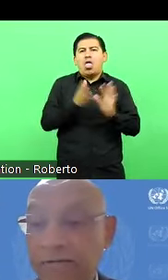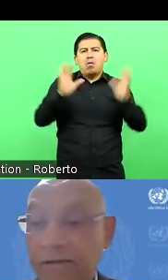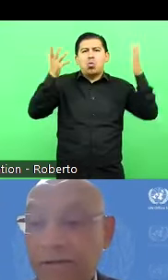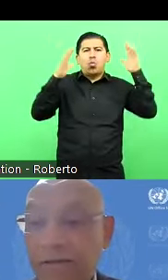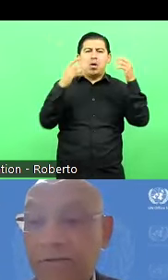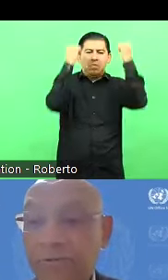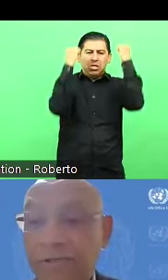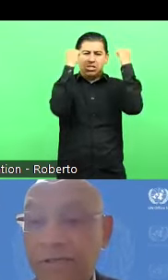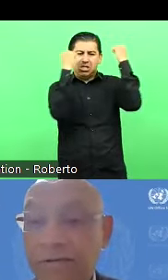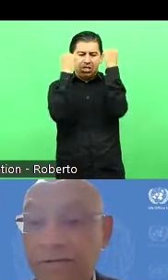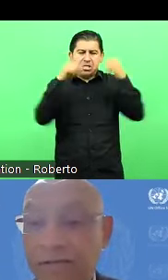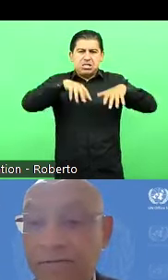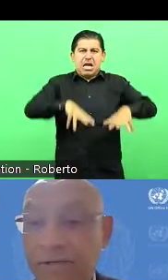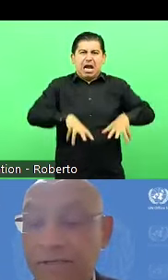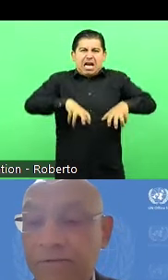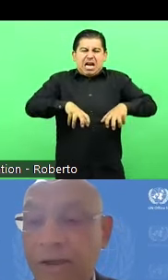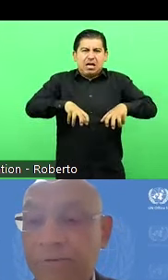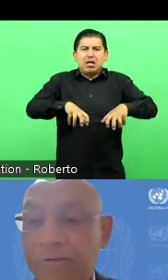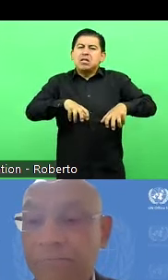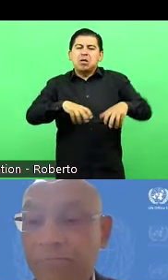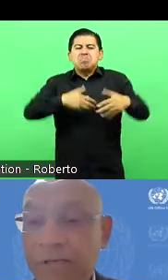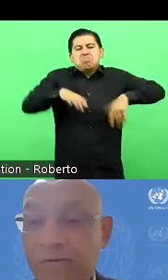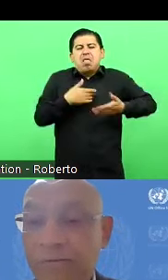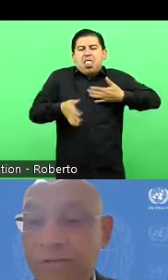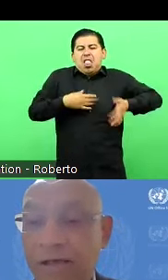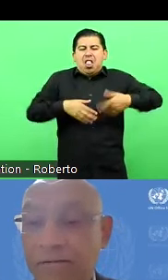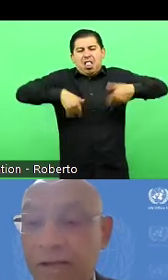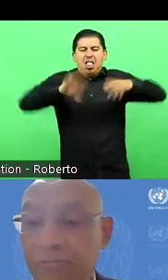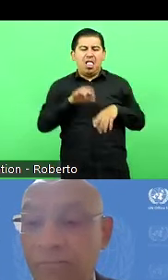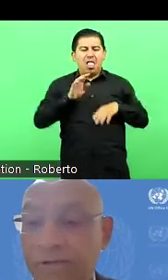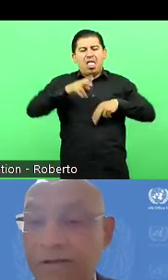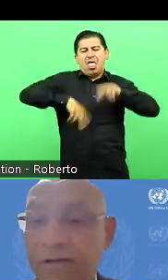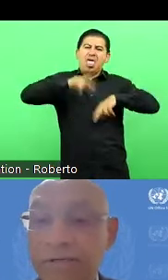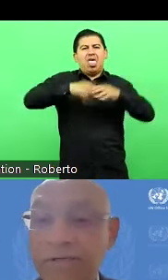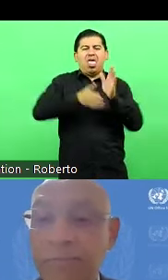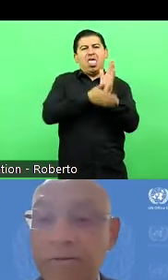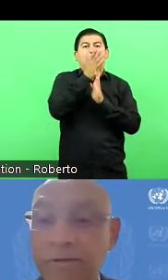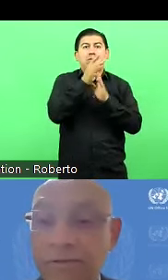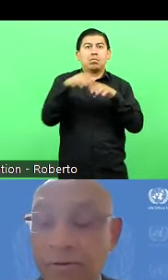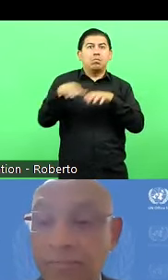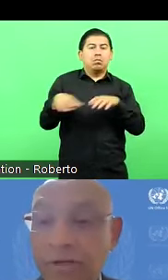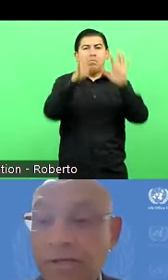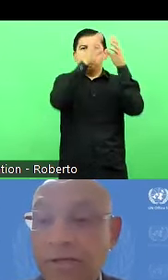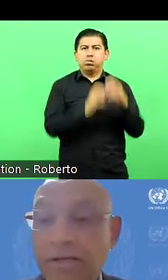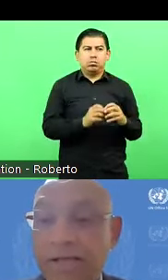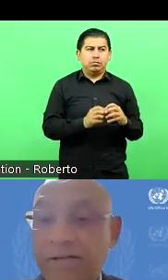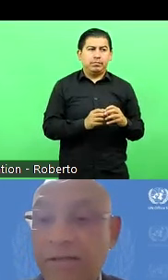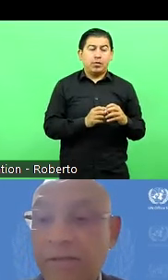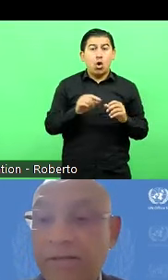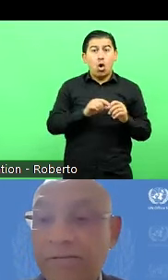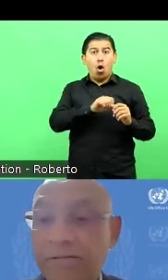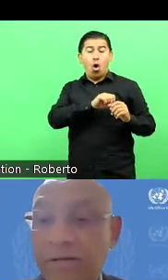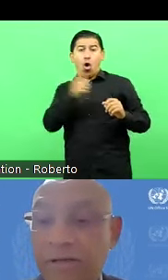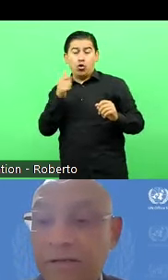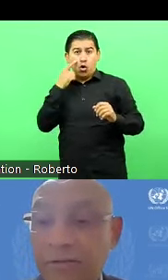right, you see a disaster waiting to happen. So these are informal settlements built on a slope. Next time